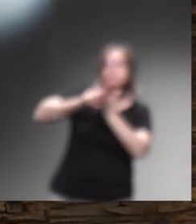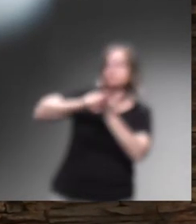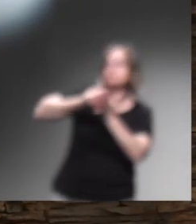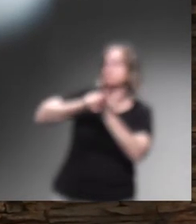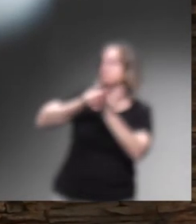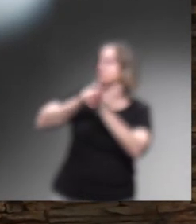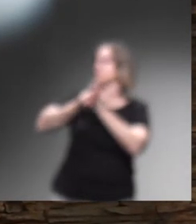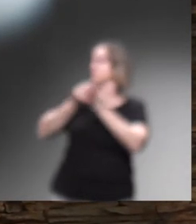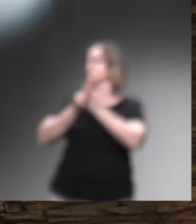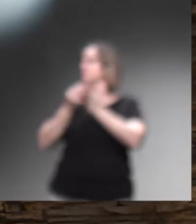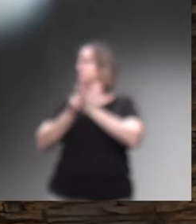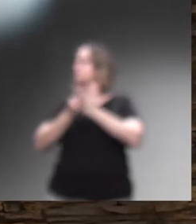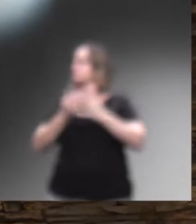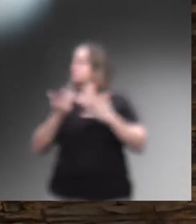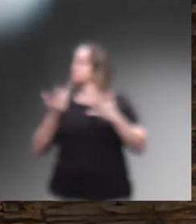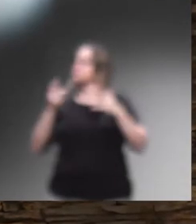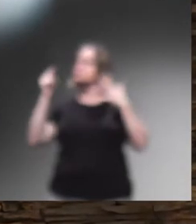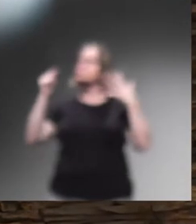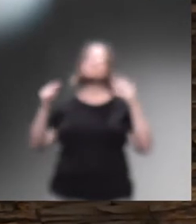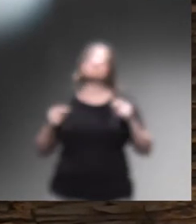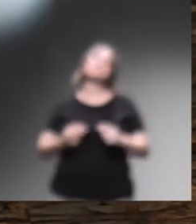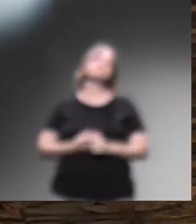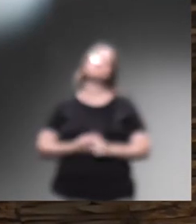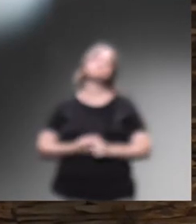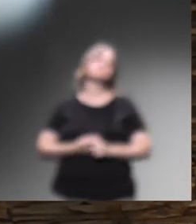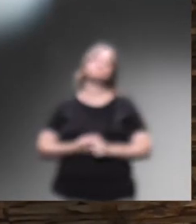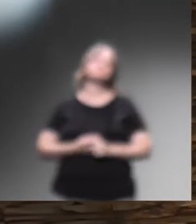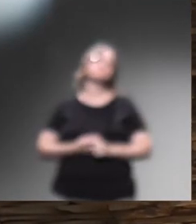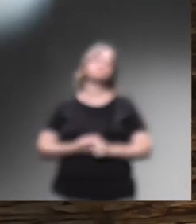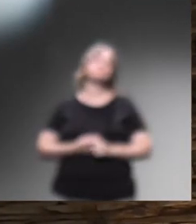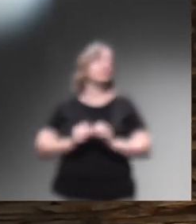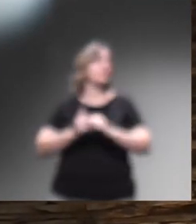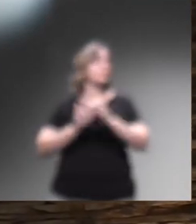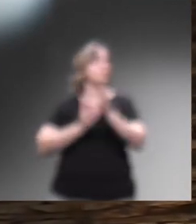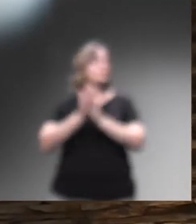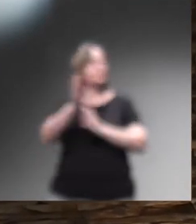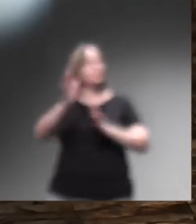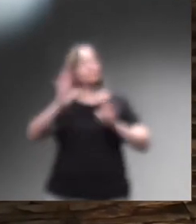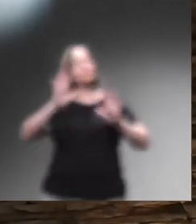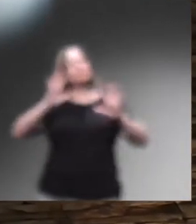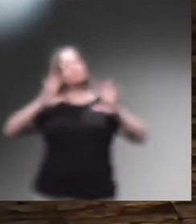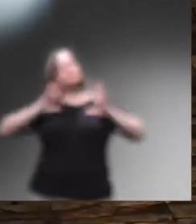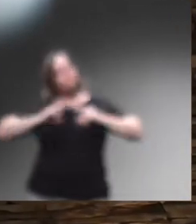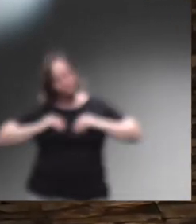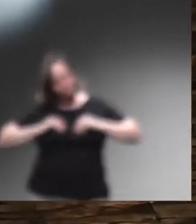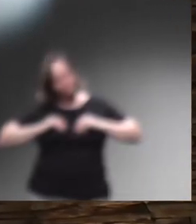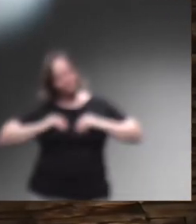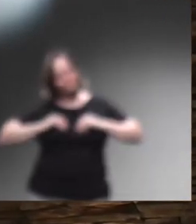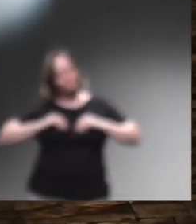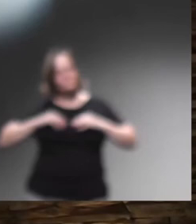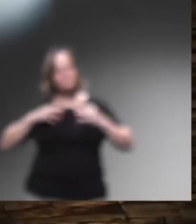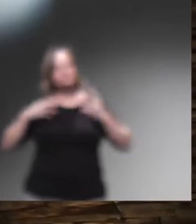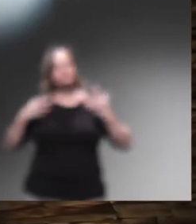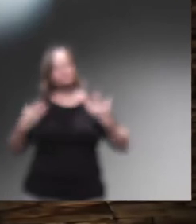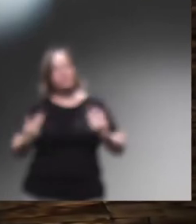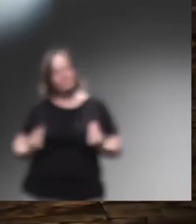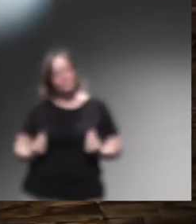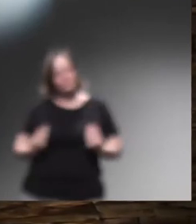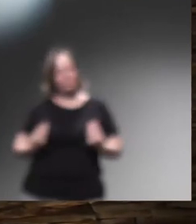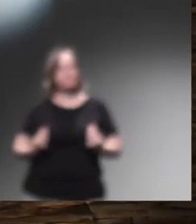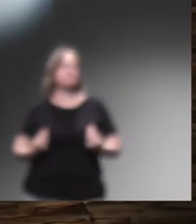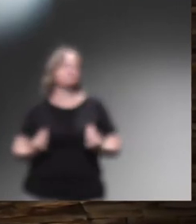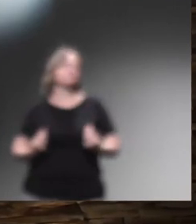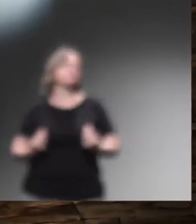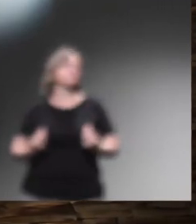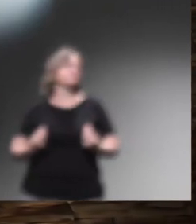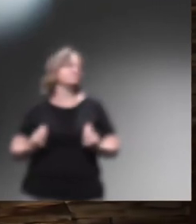but in meekness and gentleness and a true knowing of where and what is the